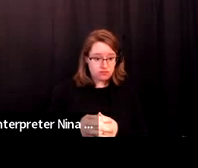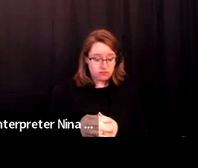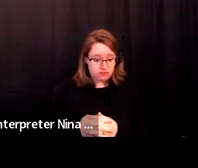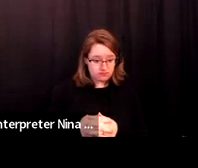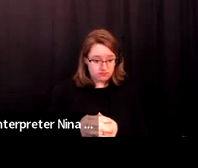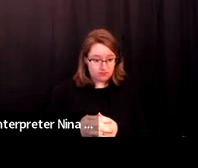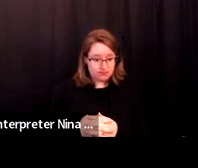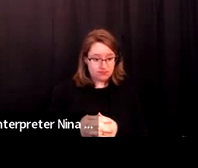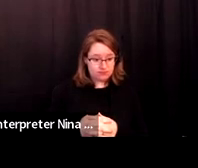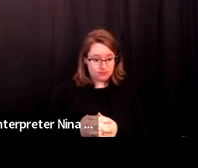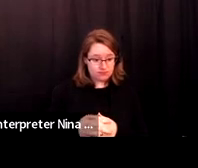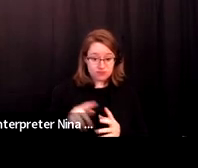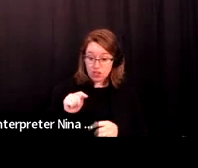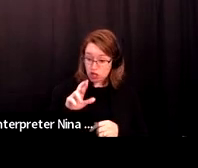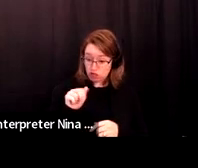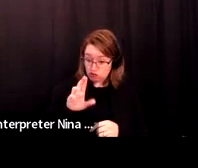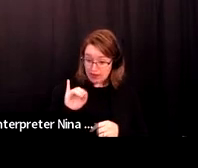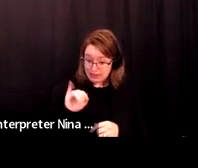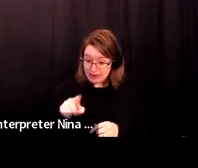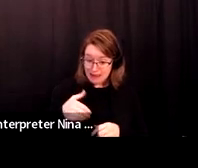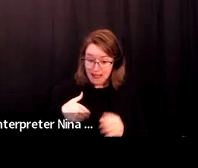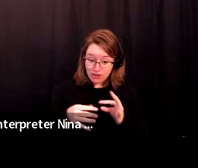And Tracy, do you have a comment?